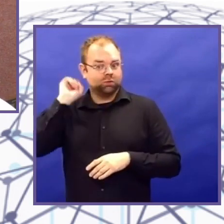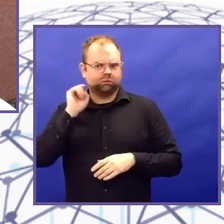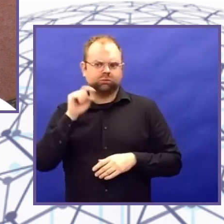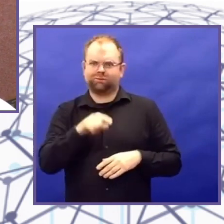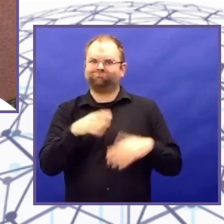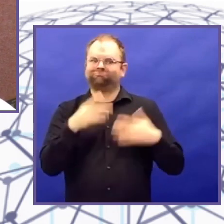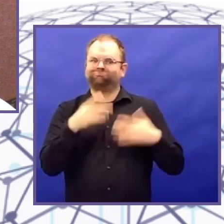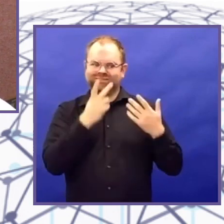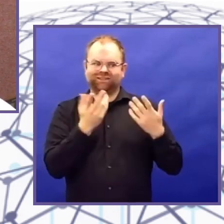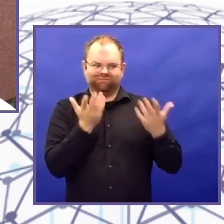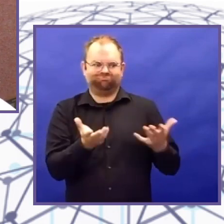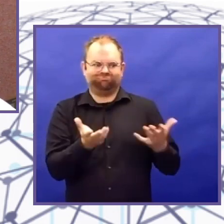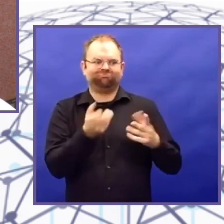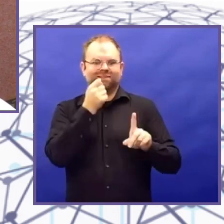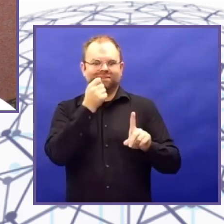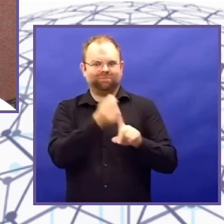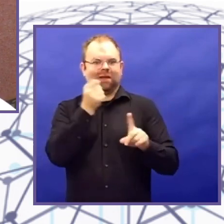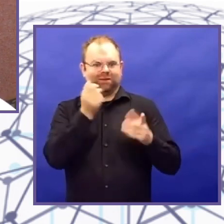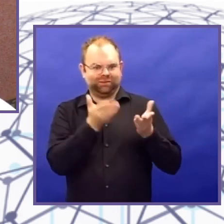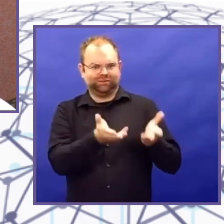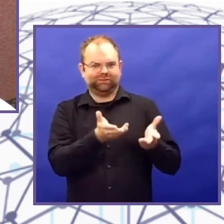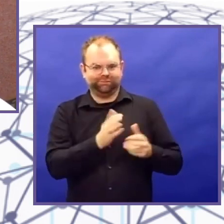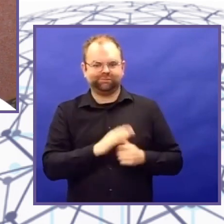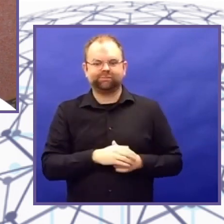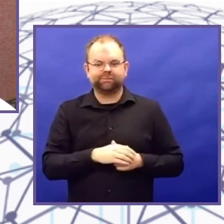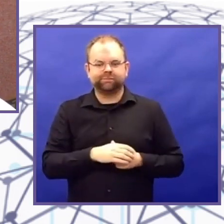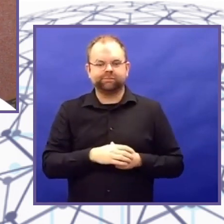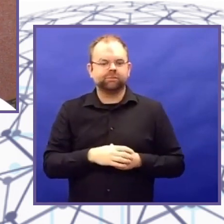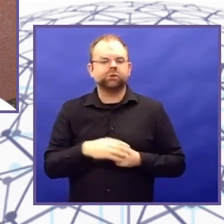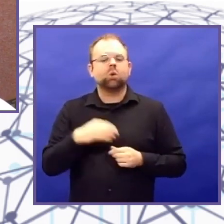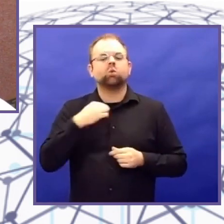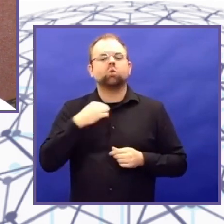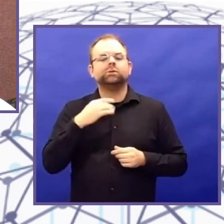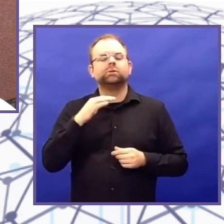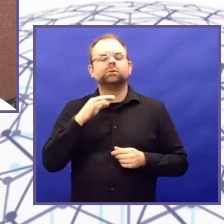off, have moderate